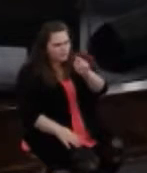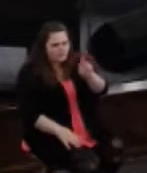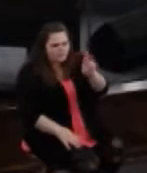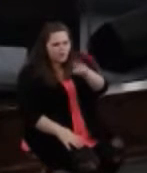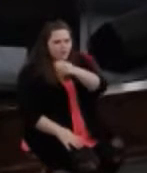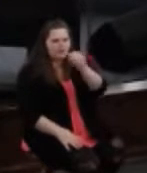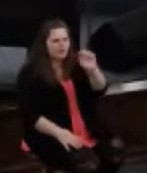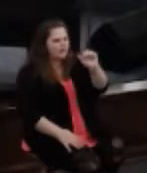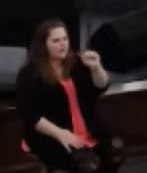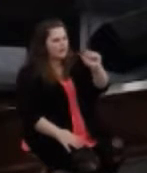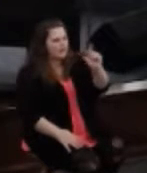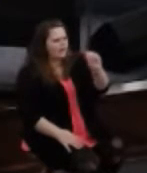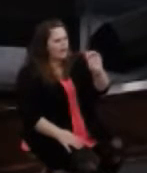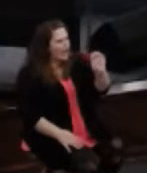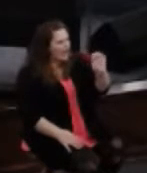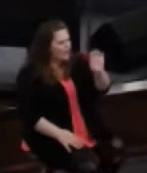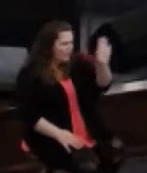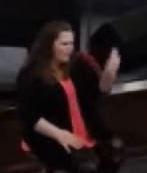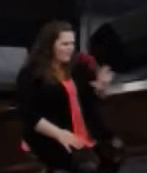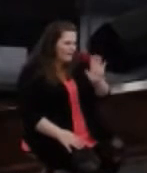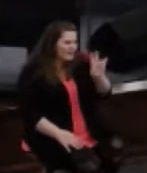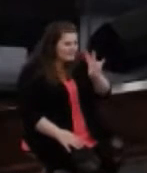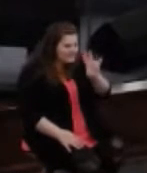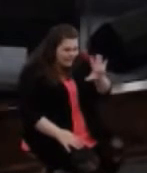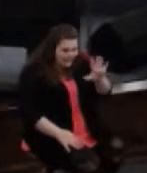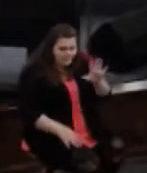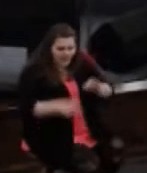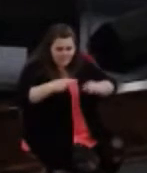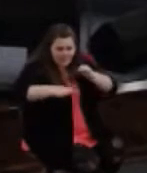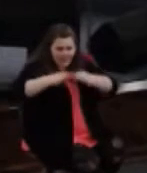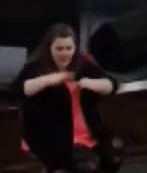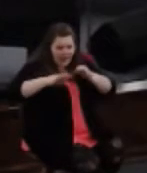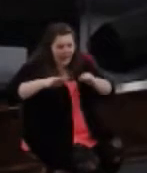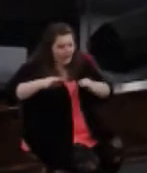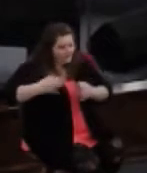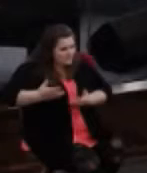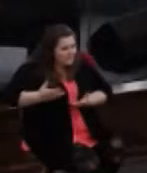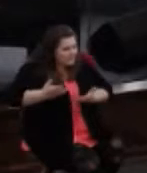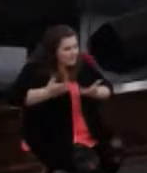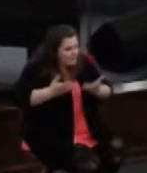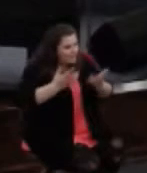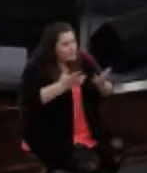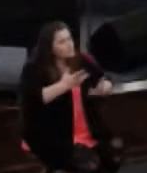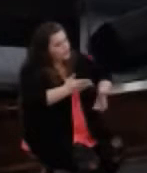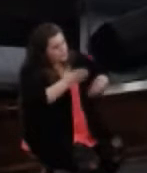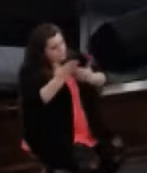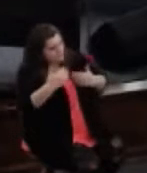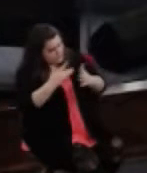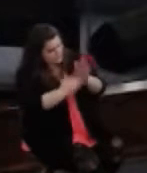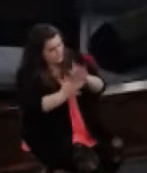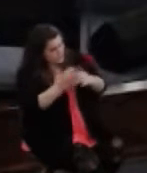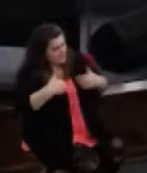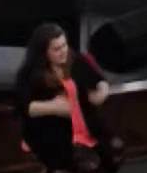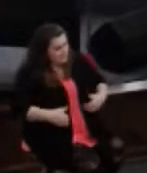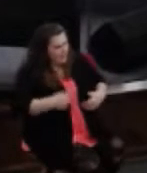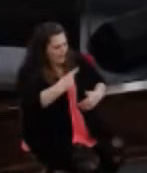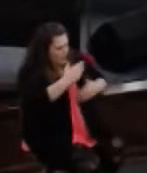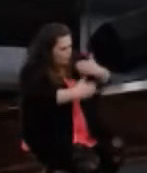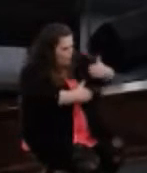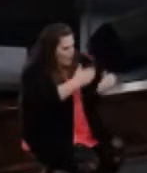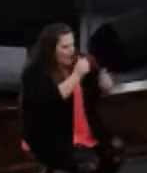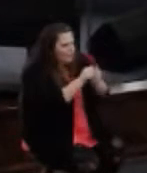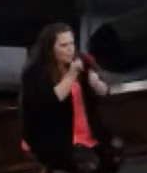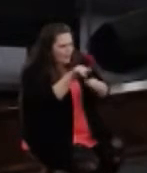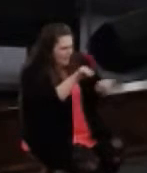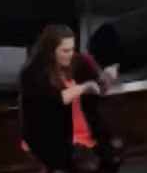and aloes, about 75 pounds. Taking Jesus' body, the two of them wrapped it with the spices